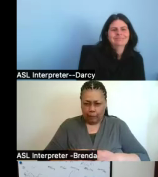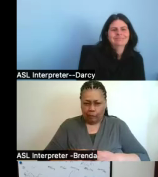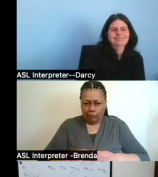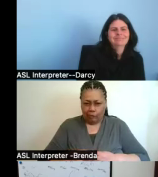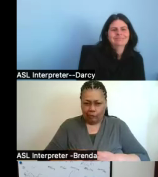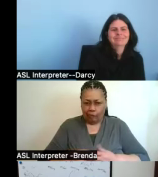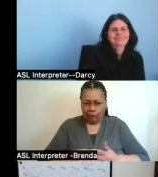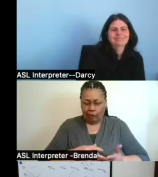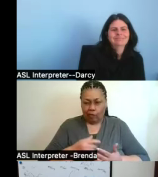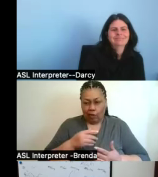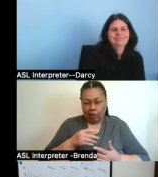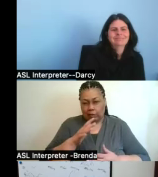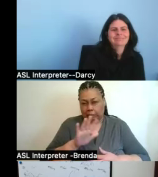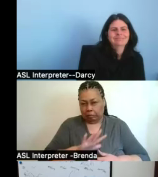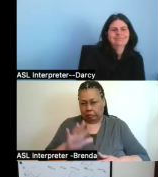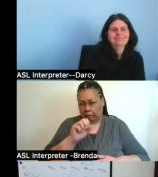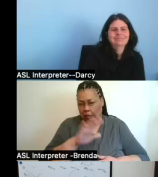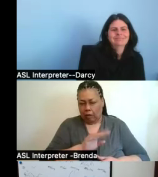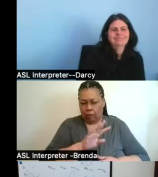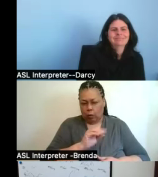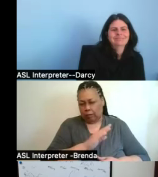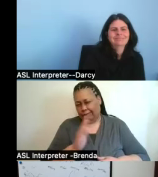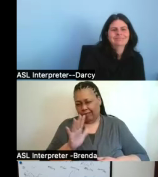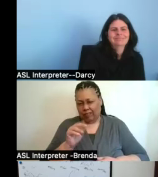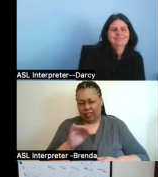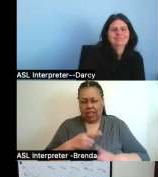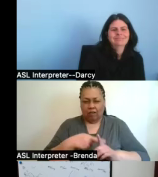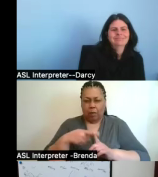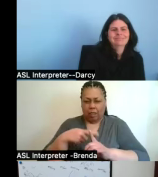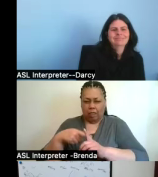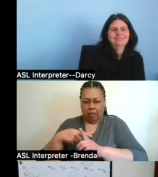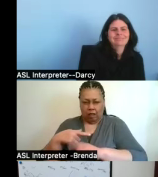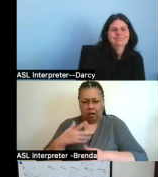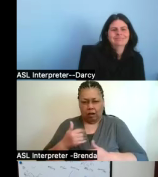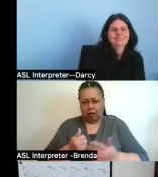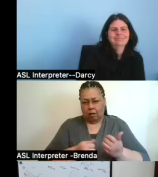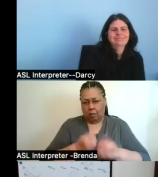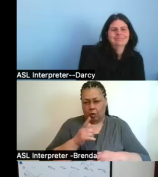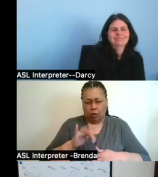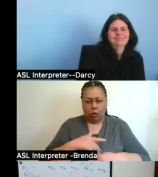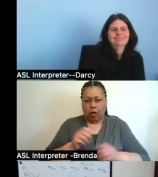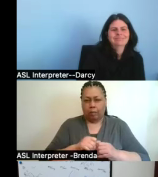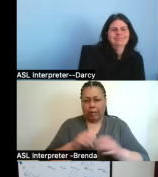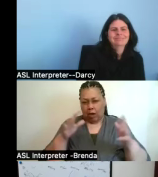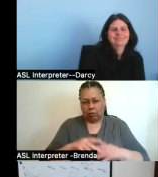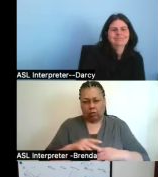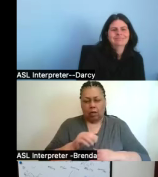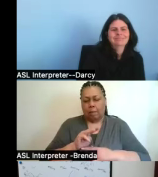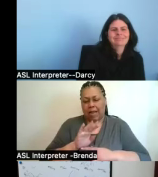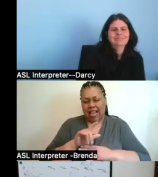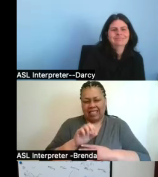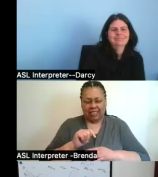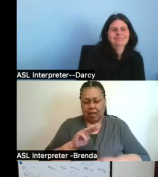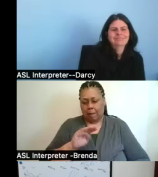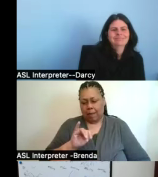40 a month, a little over 40 to 50 a month. So yeah, these are mostly just like mining blasts from around the state that